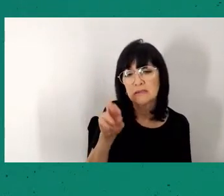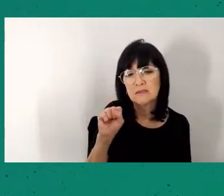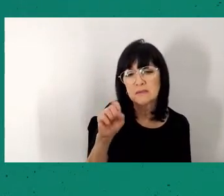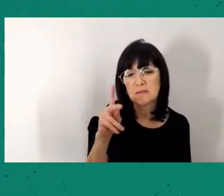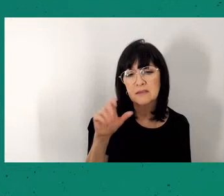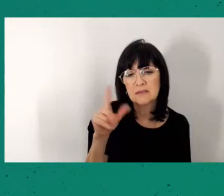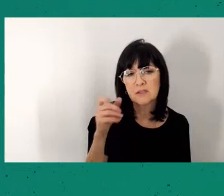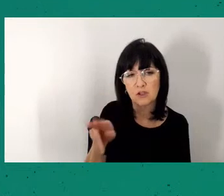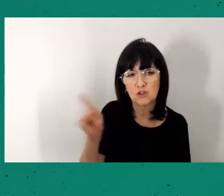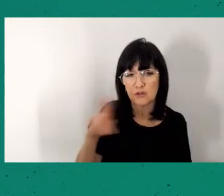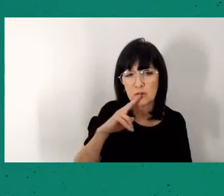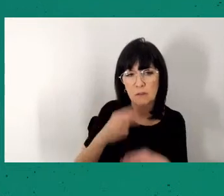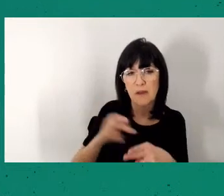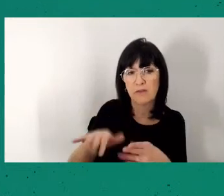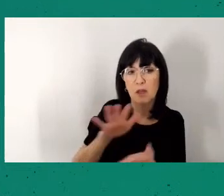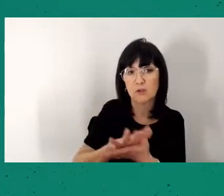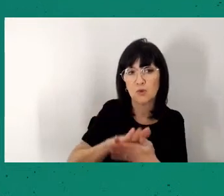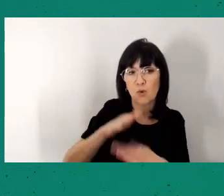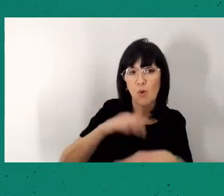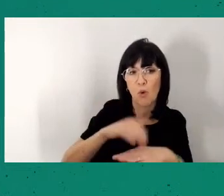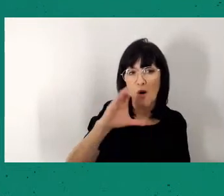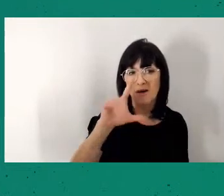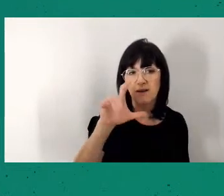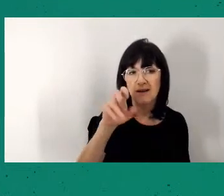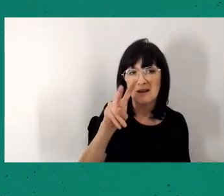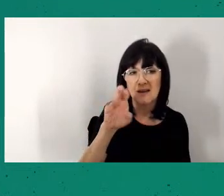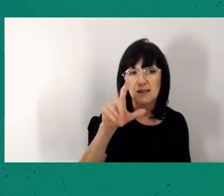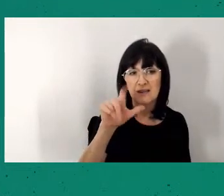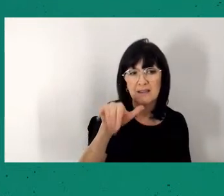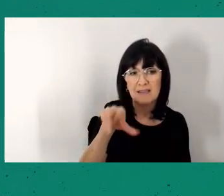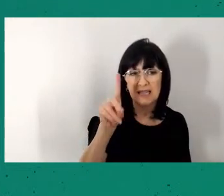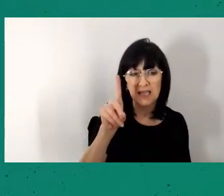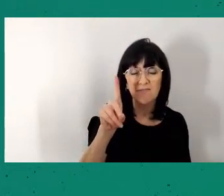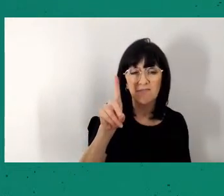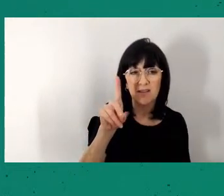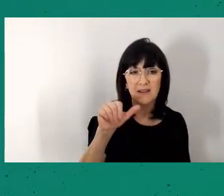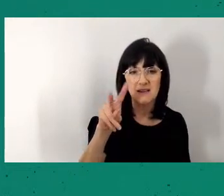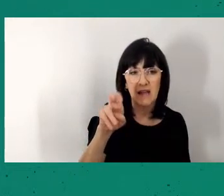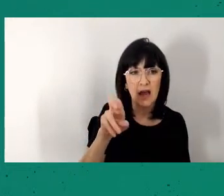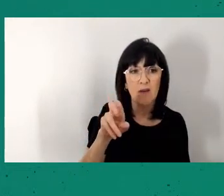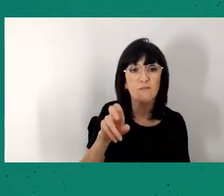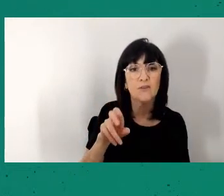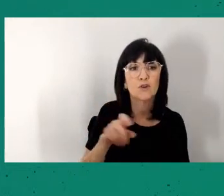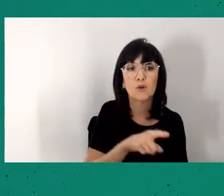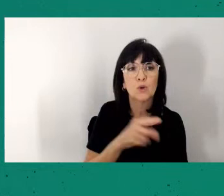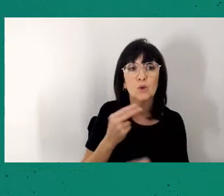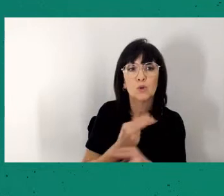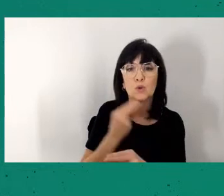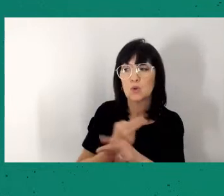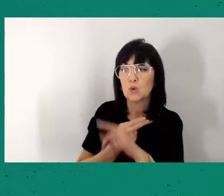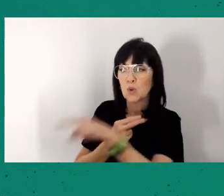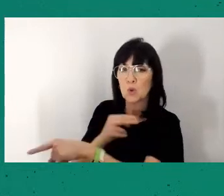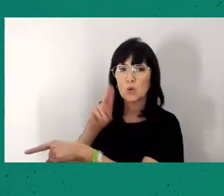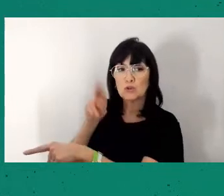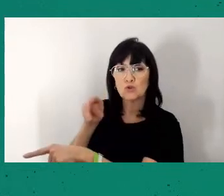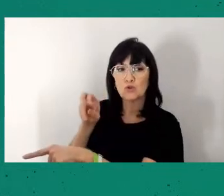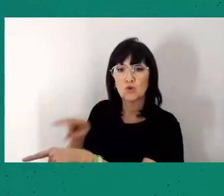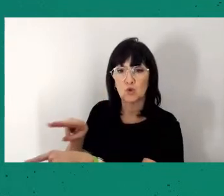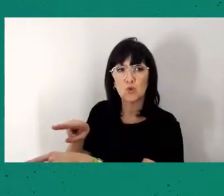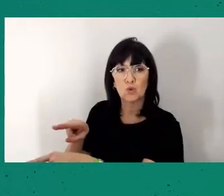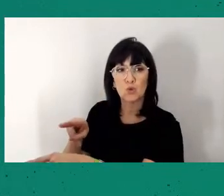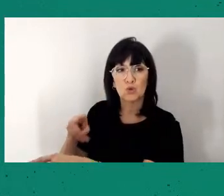on Cleveland Avenue, which was built with the lumber from Union soldiers' barracks. This